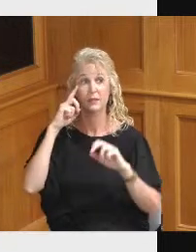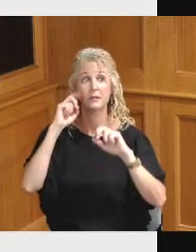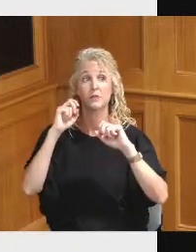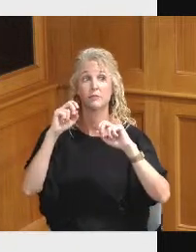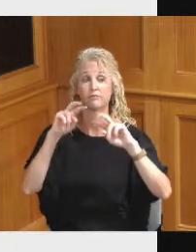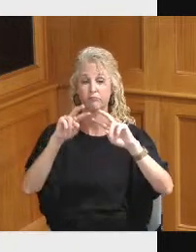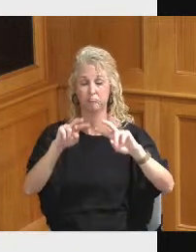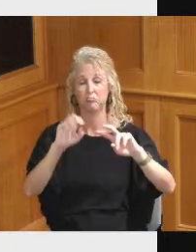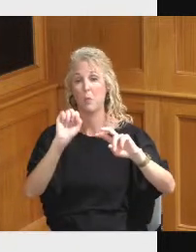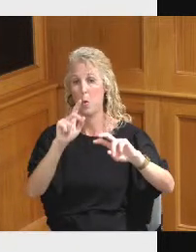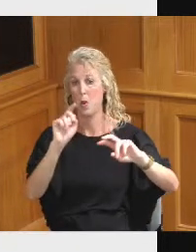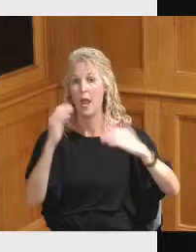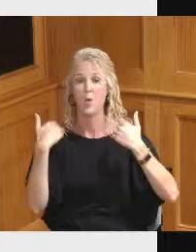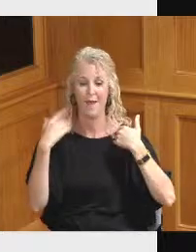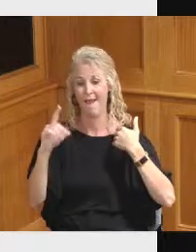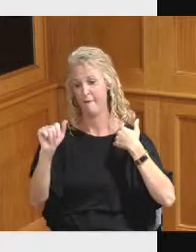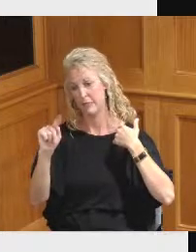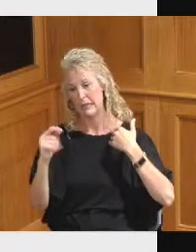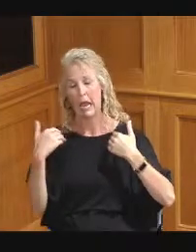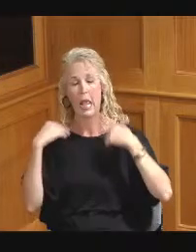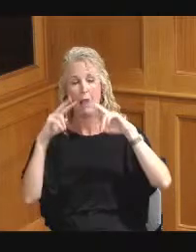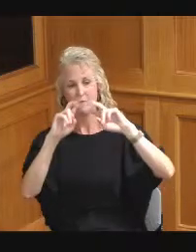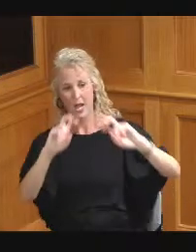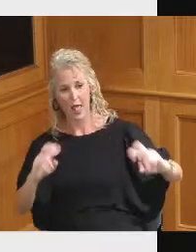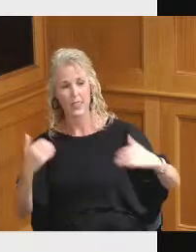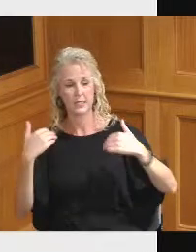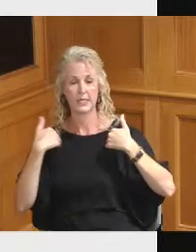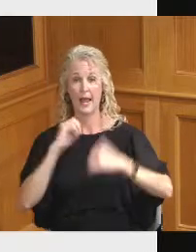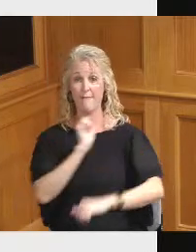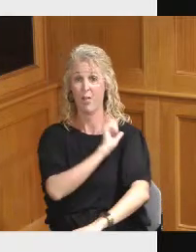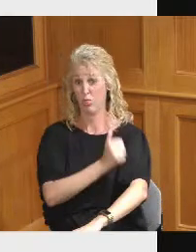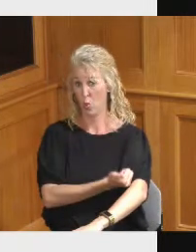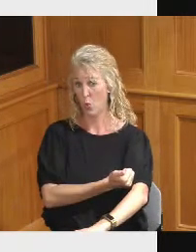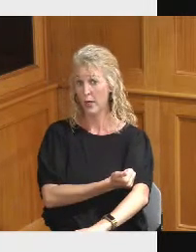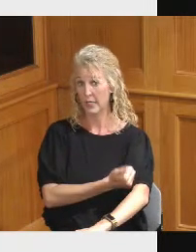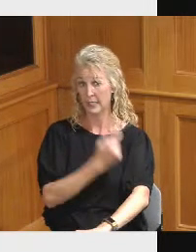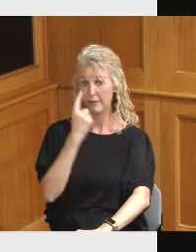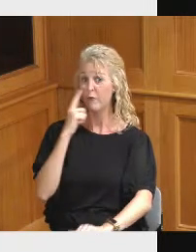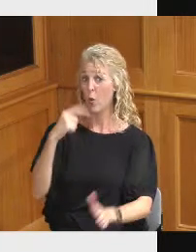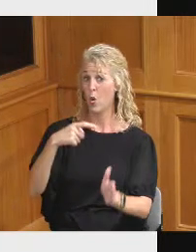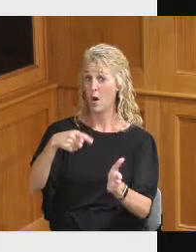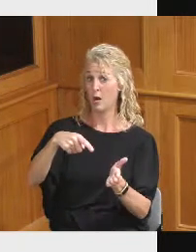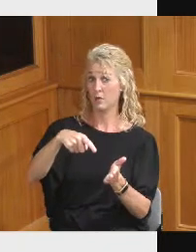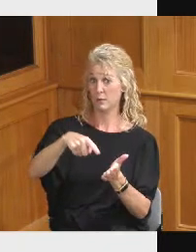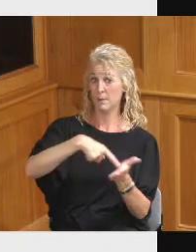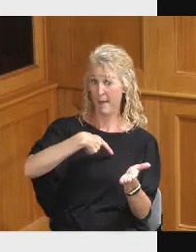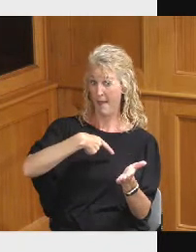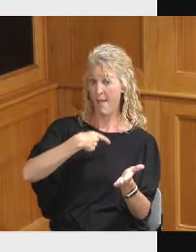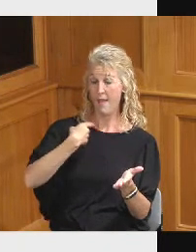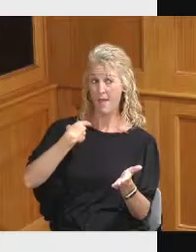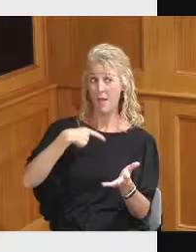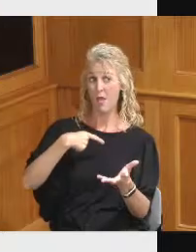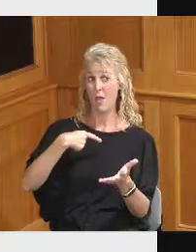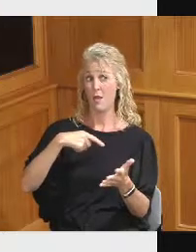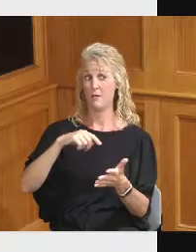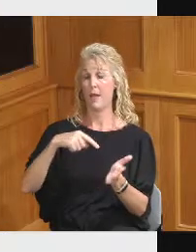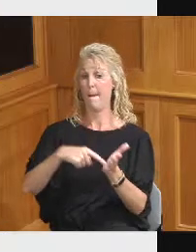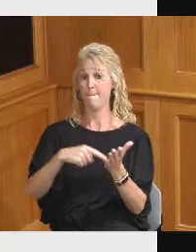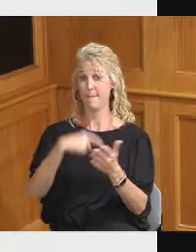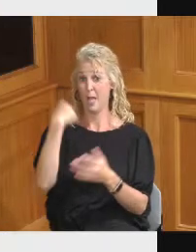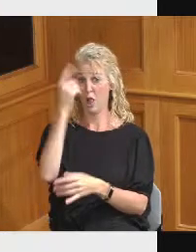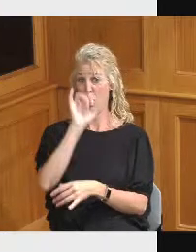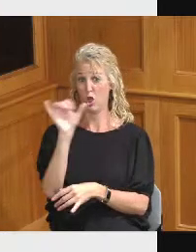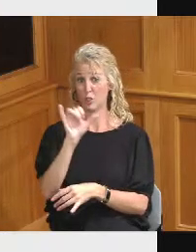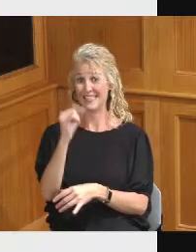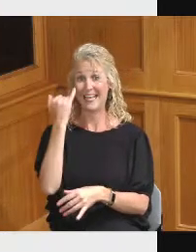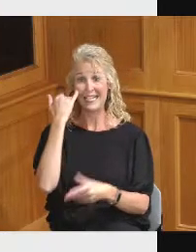on the analysis and based on our authority to charge for water coming to us directly or indirectly, this is what a bill would look like if we